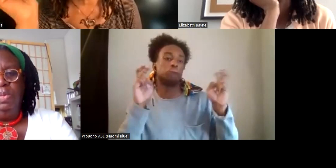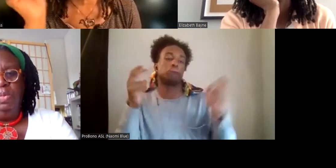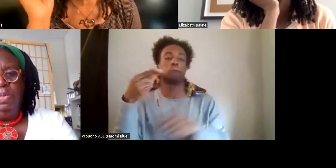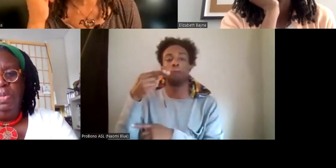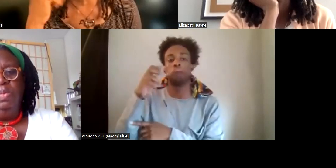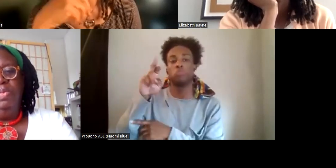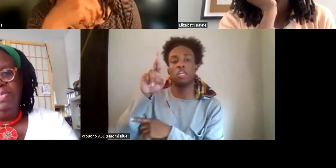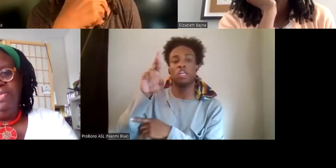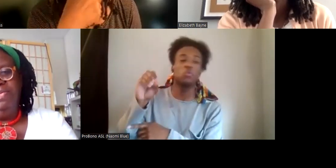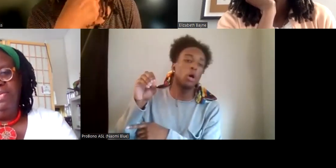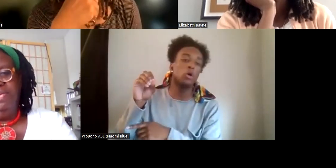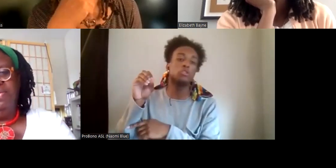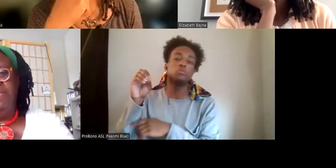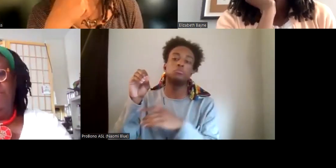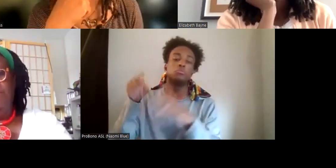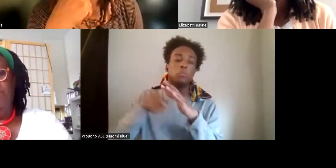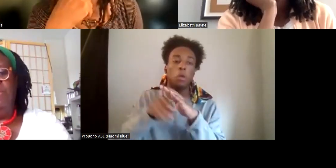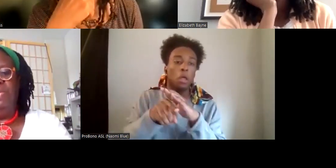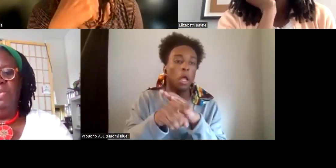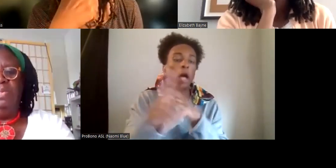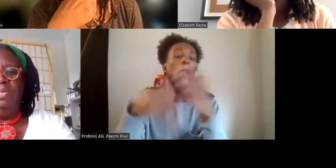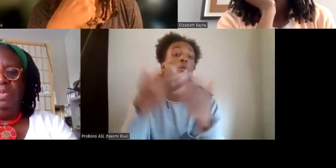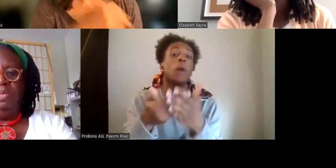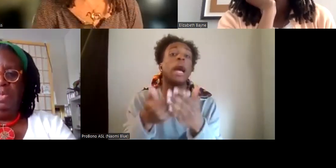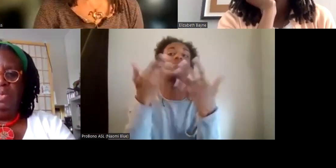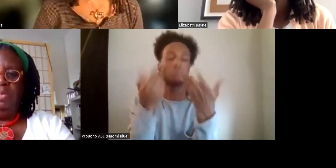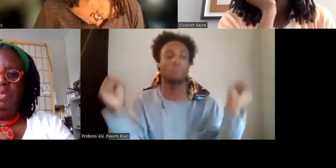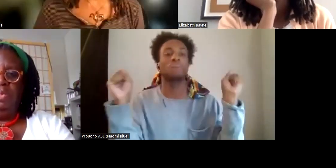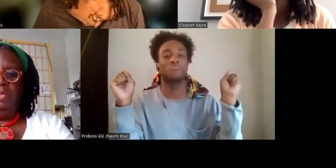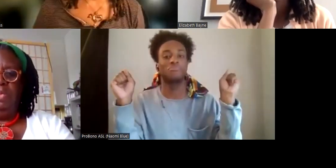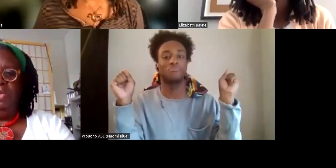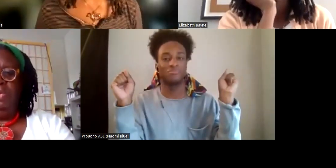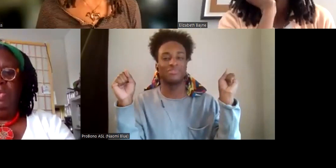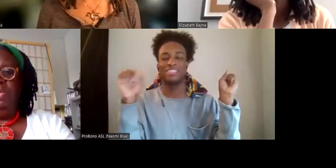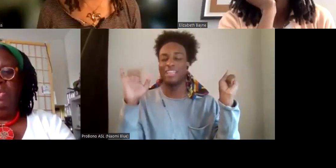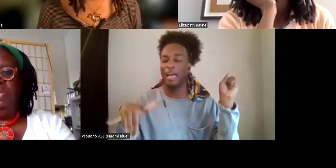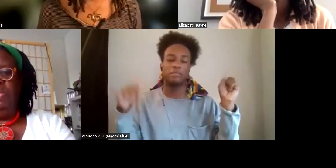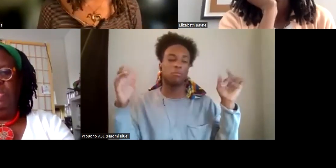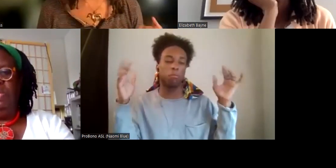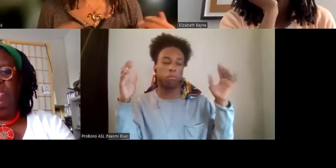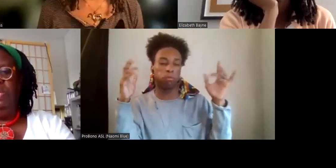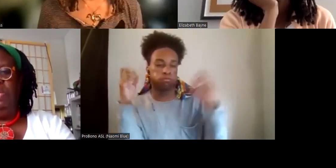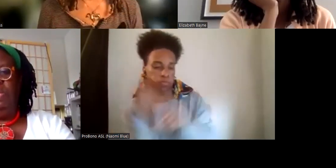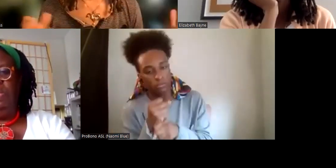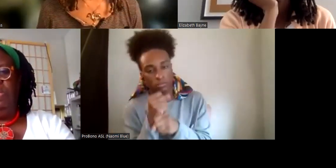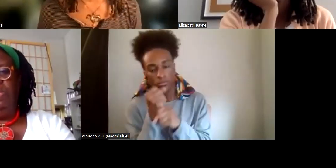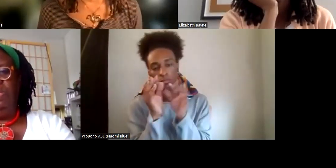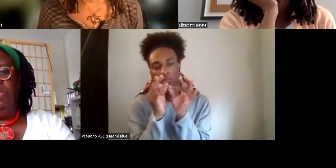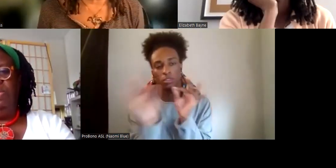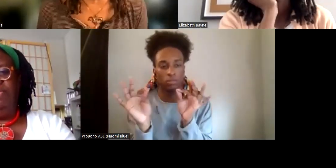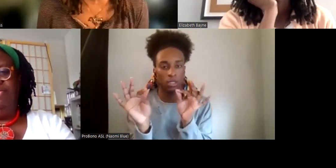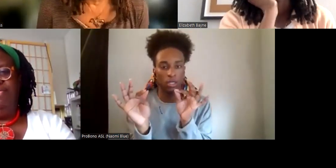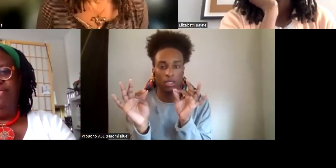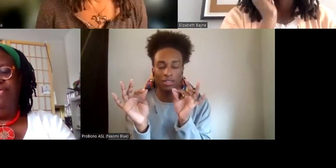journey story in journalism. And it's an oversimplification that has infected almost everything